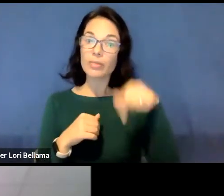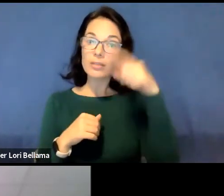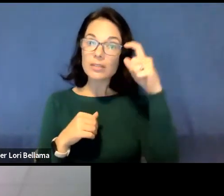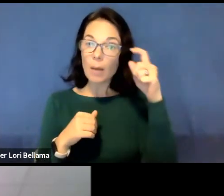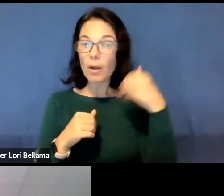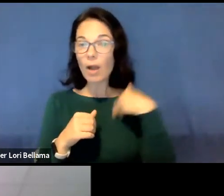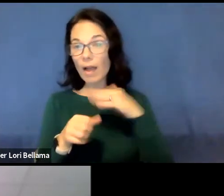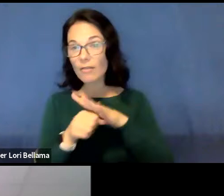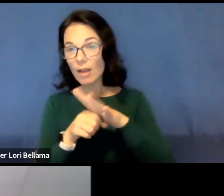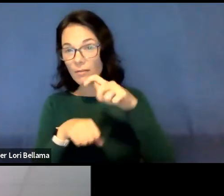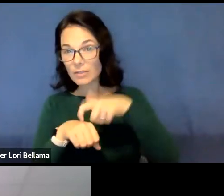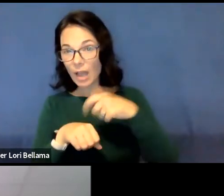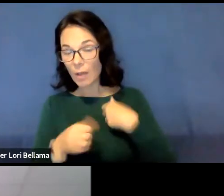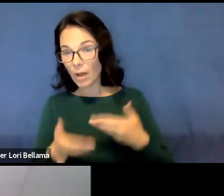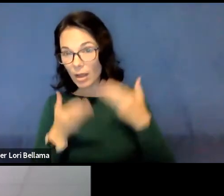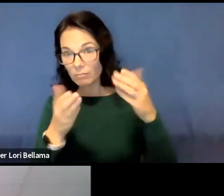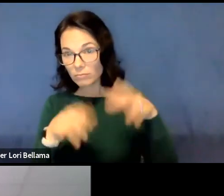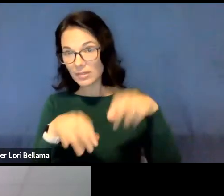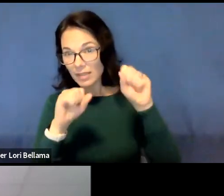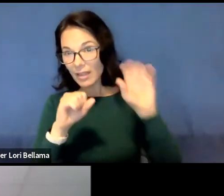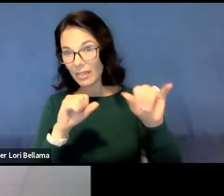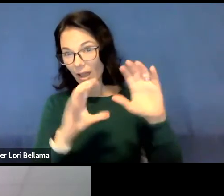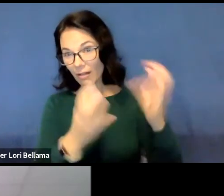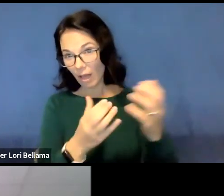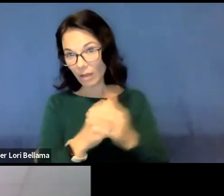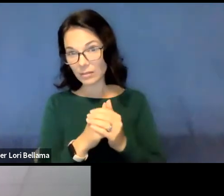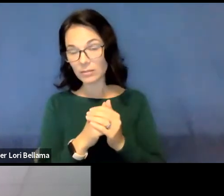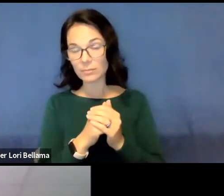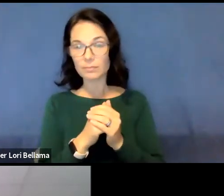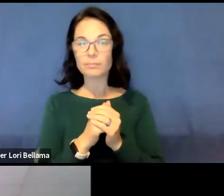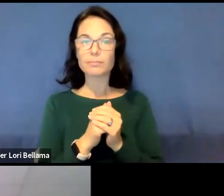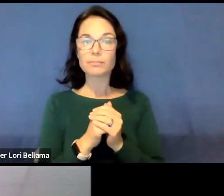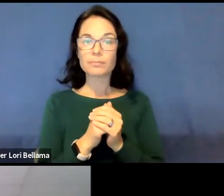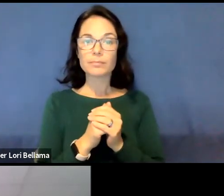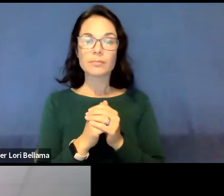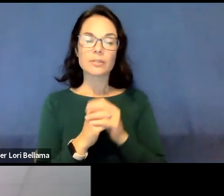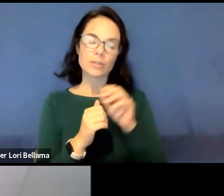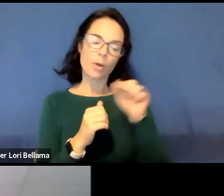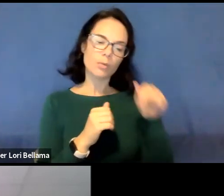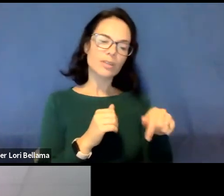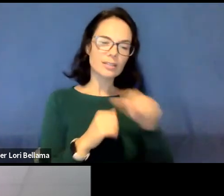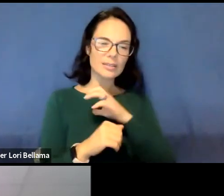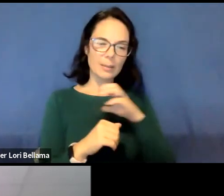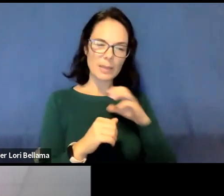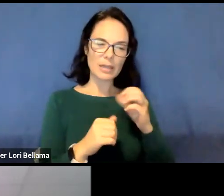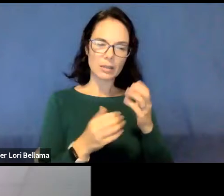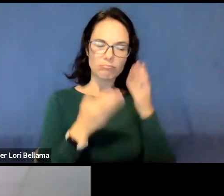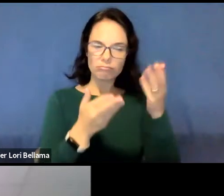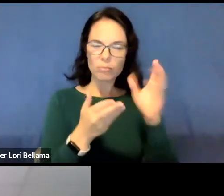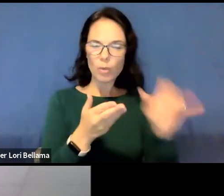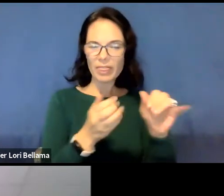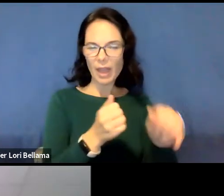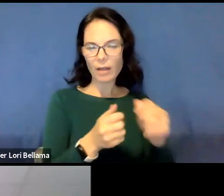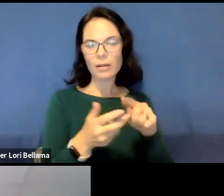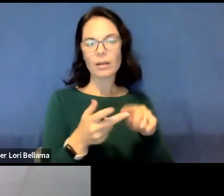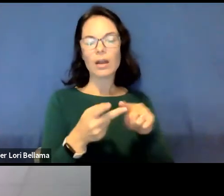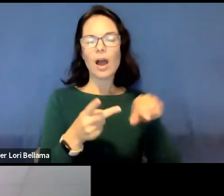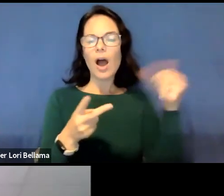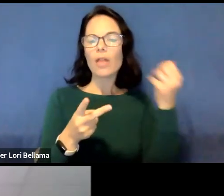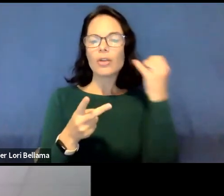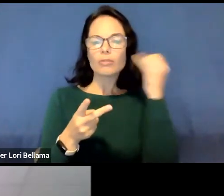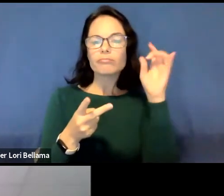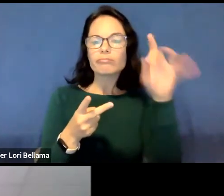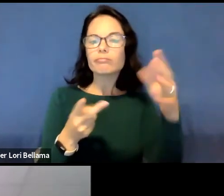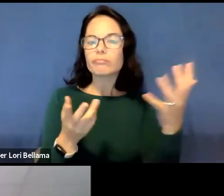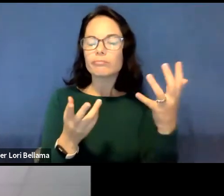class. Okay, so that's a recommendation that this group came up with. Another recommendation that the group came up with was we really should be revising our